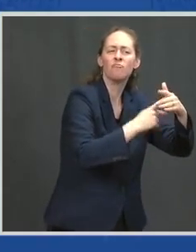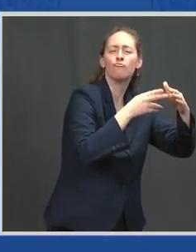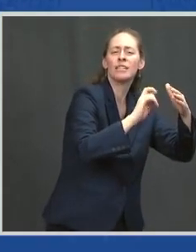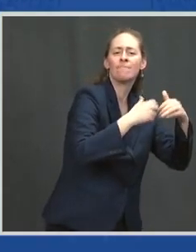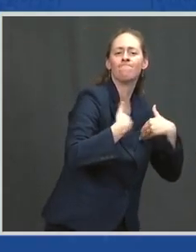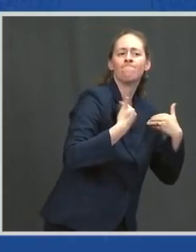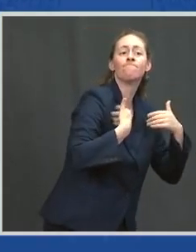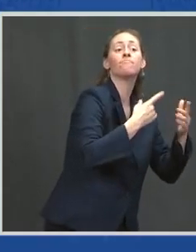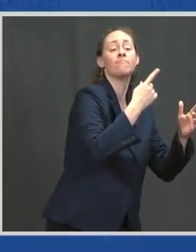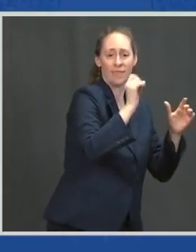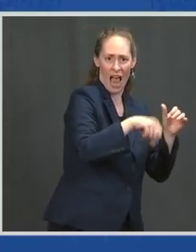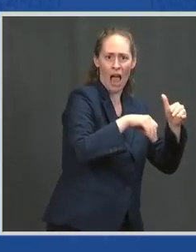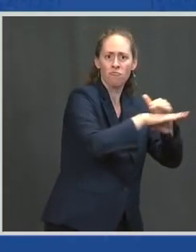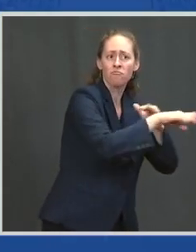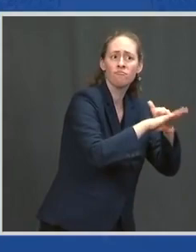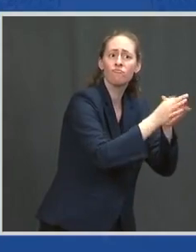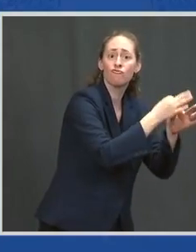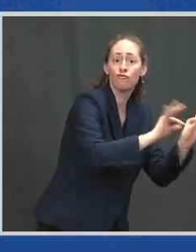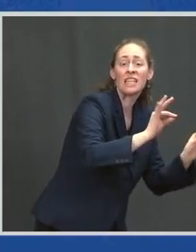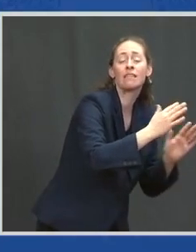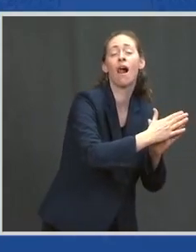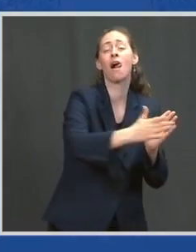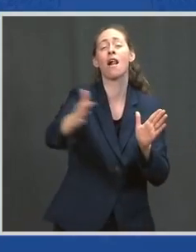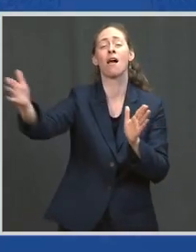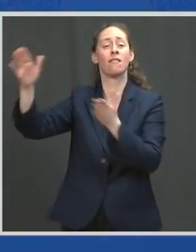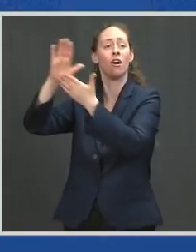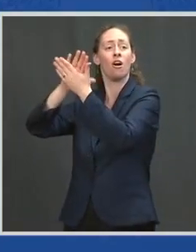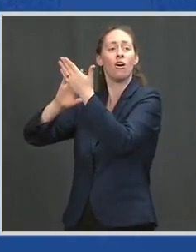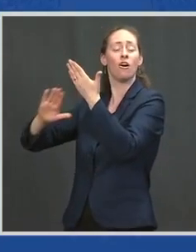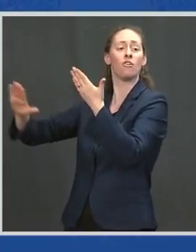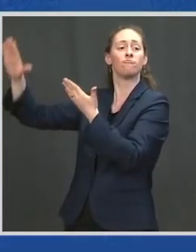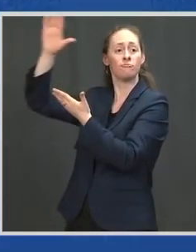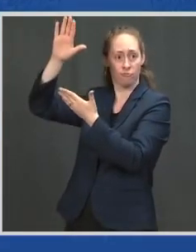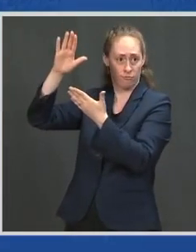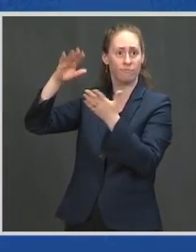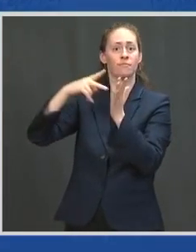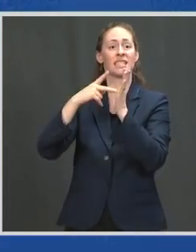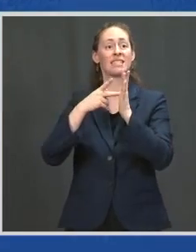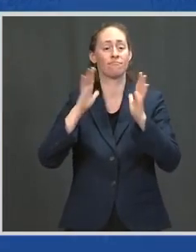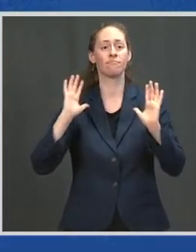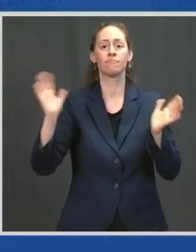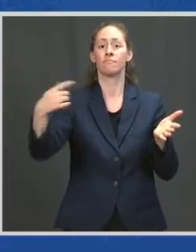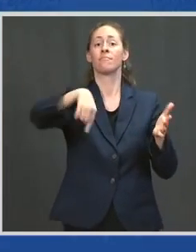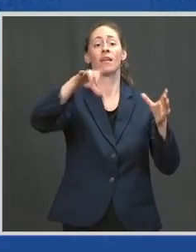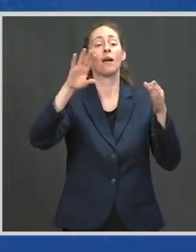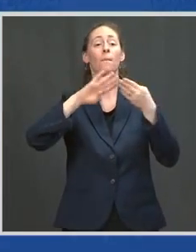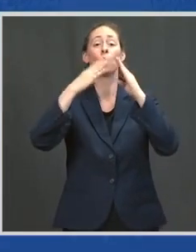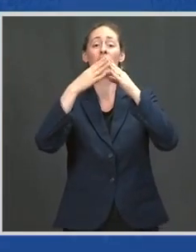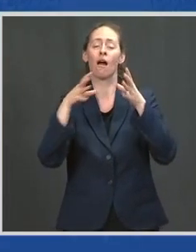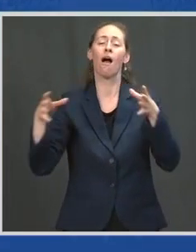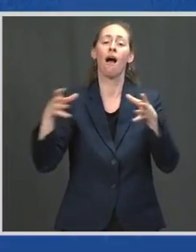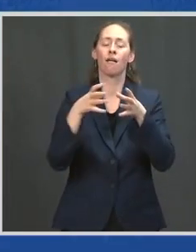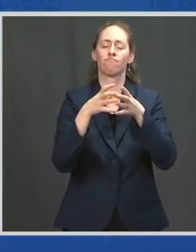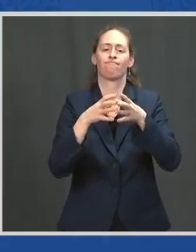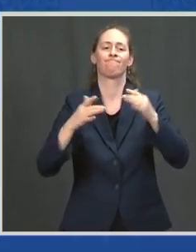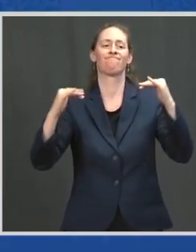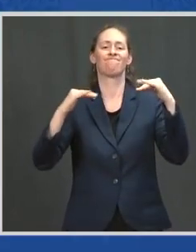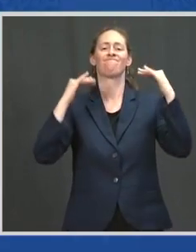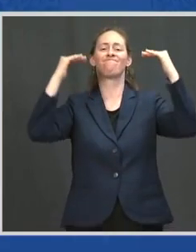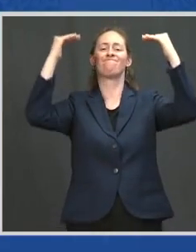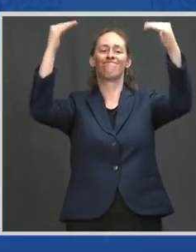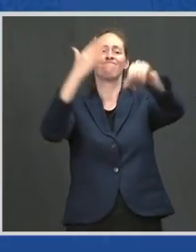college, our country is going to rise together. And we see that in the story of our